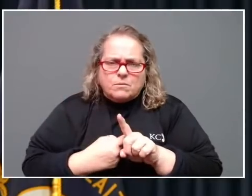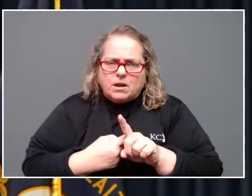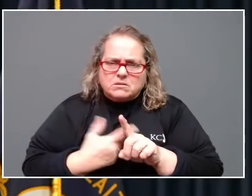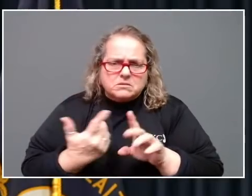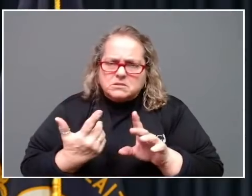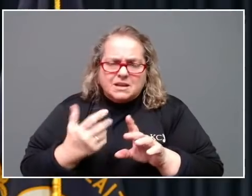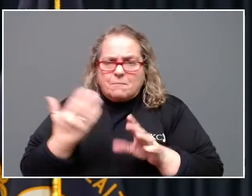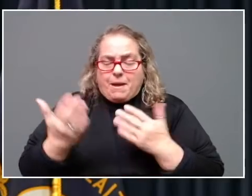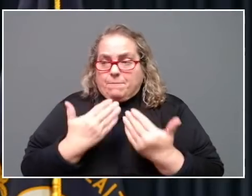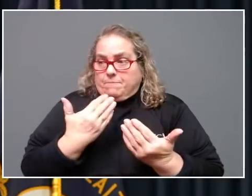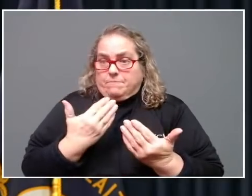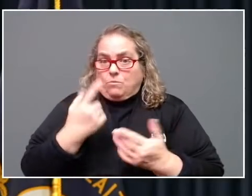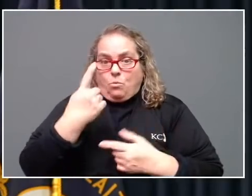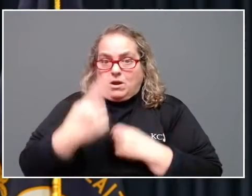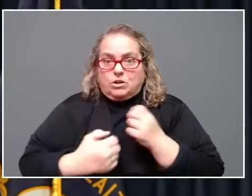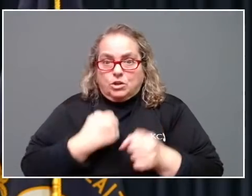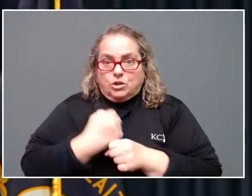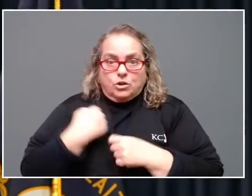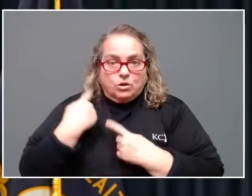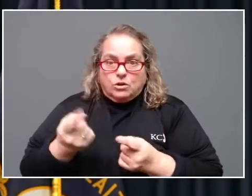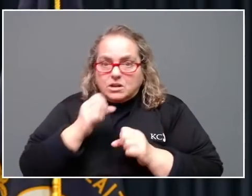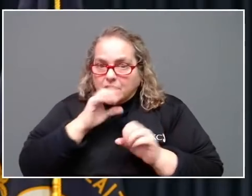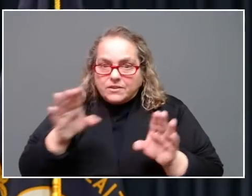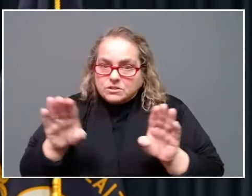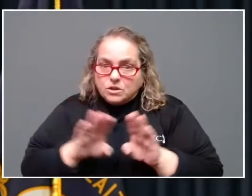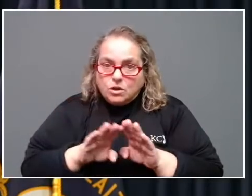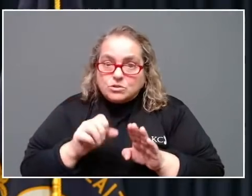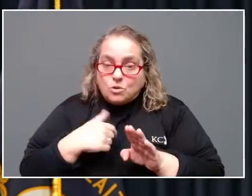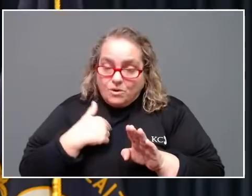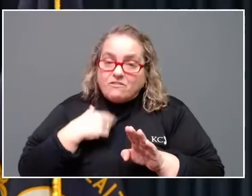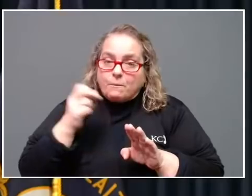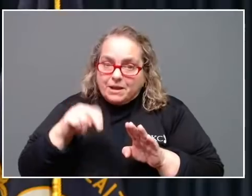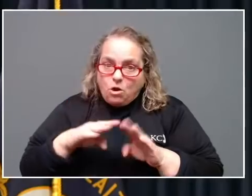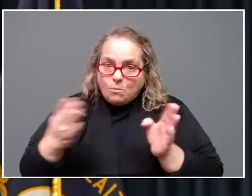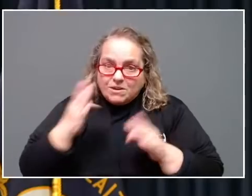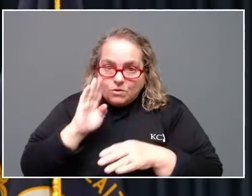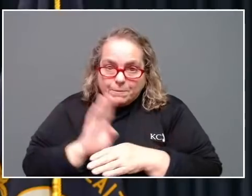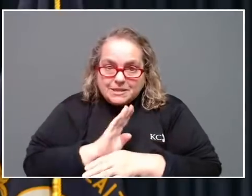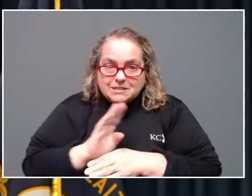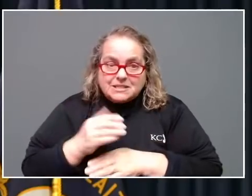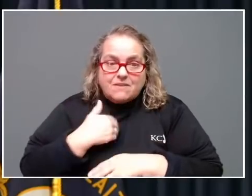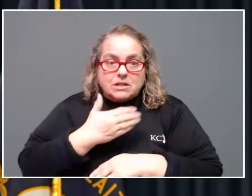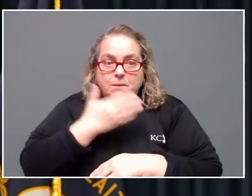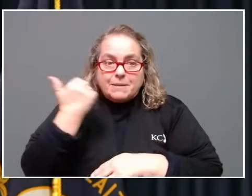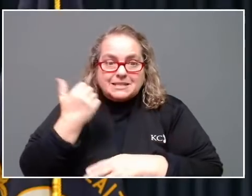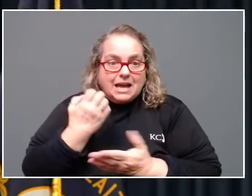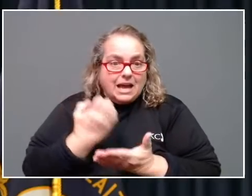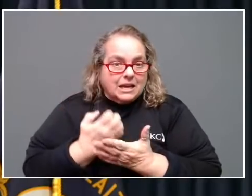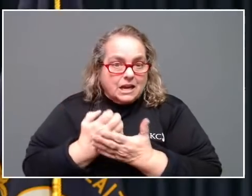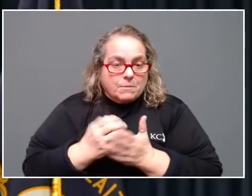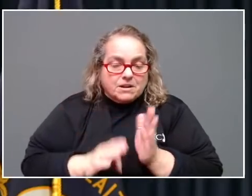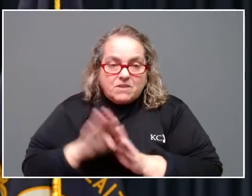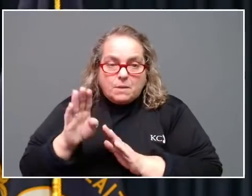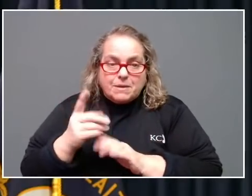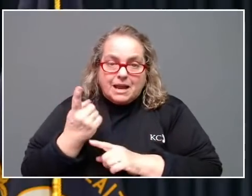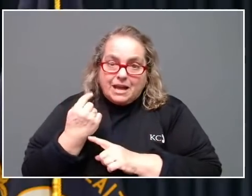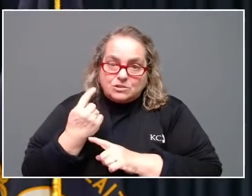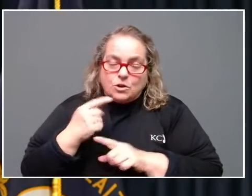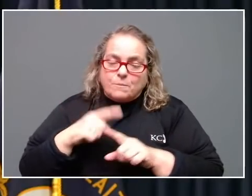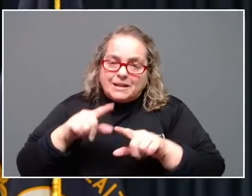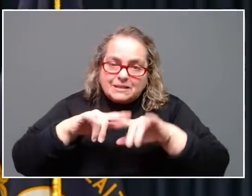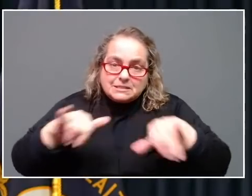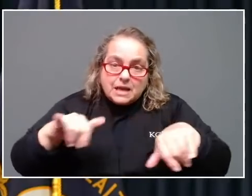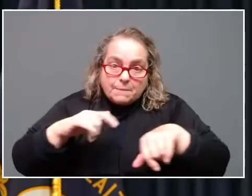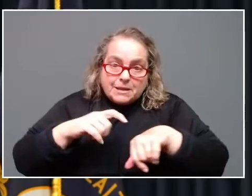most instances. So we have been open for business, having the best economic development year last year, but at the same time,